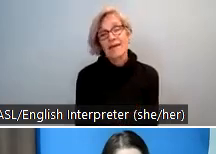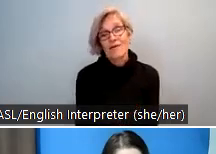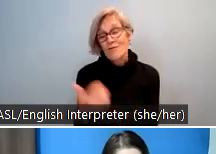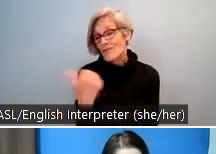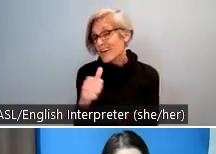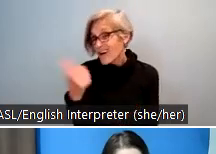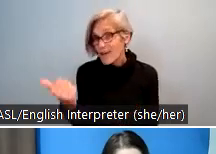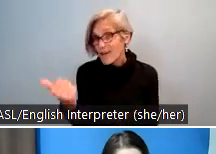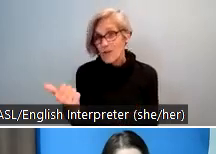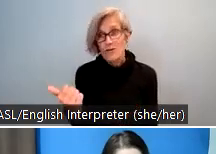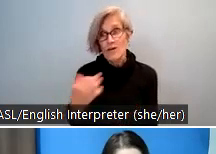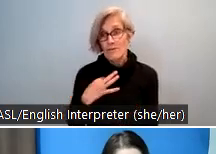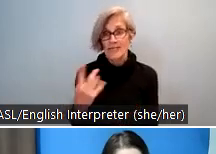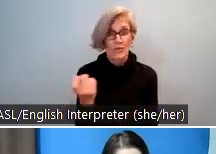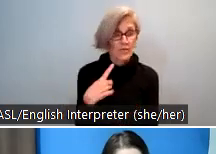and support,